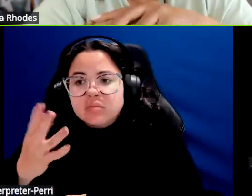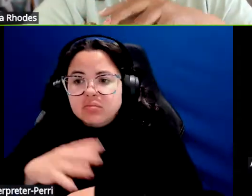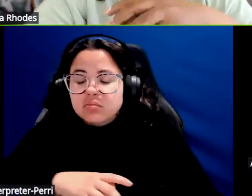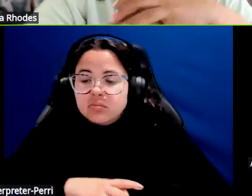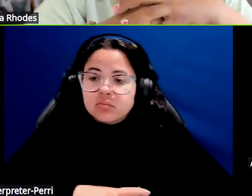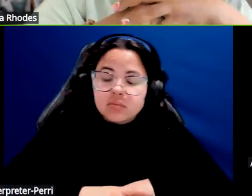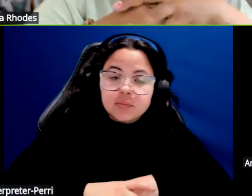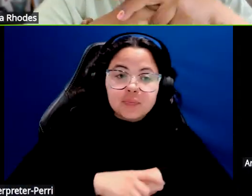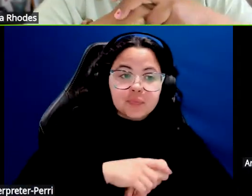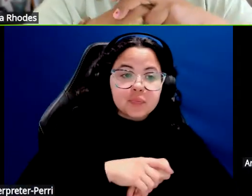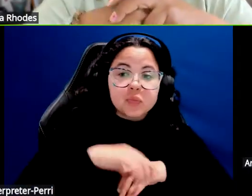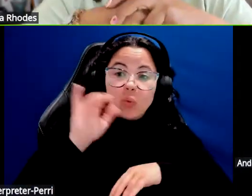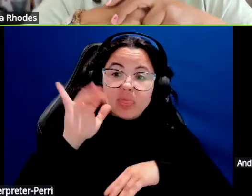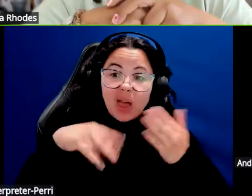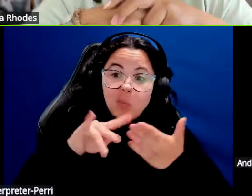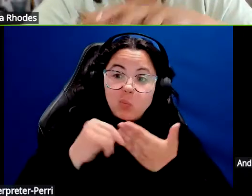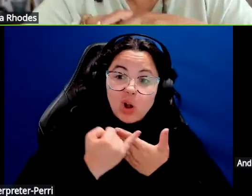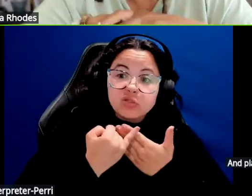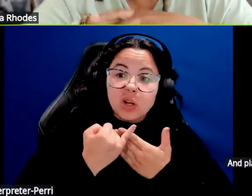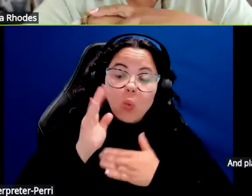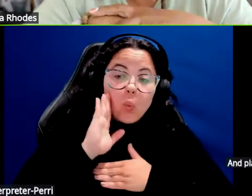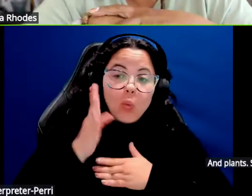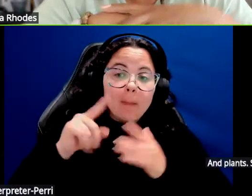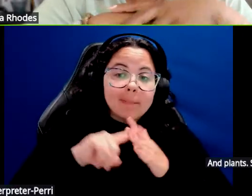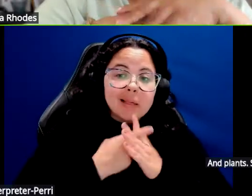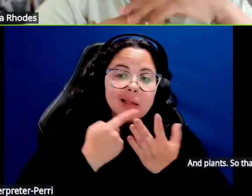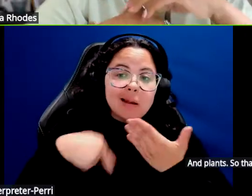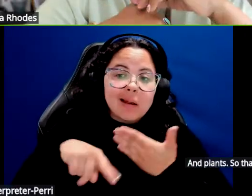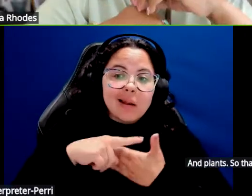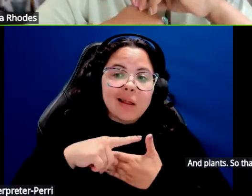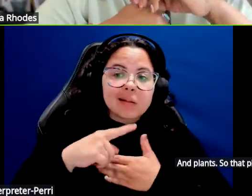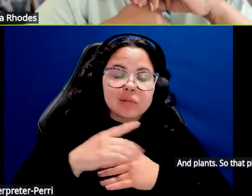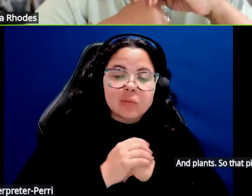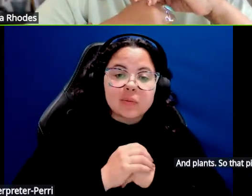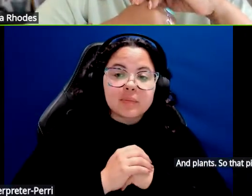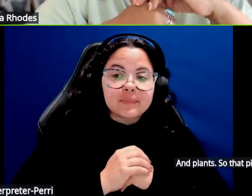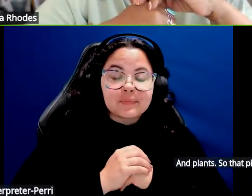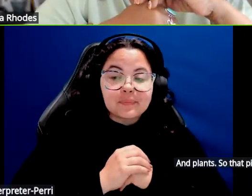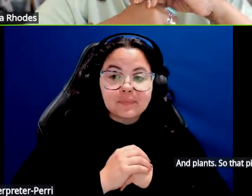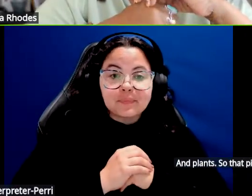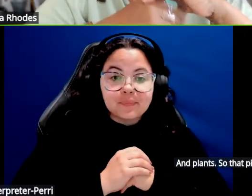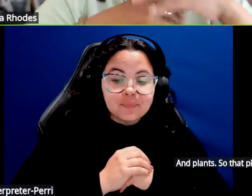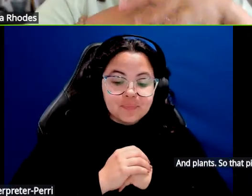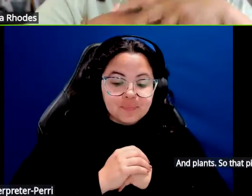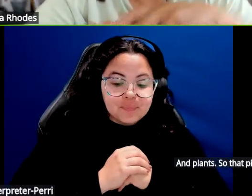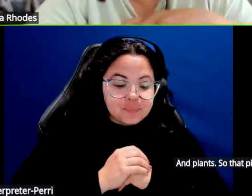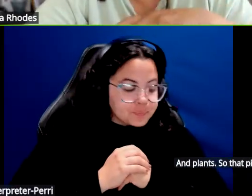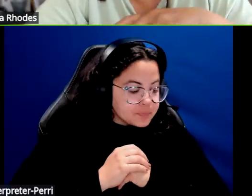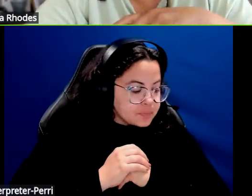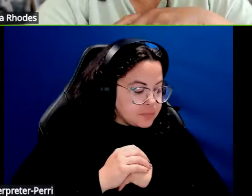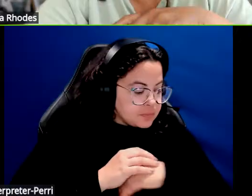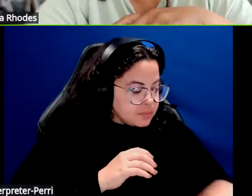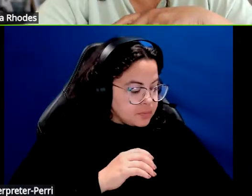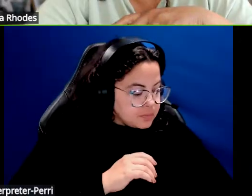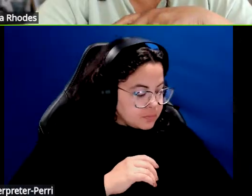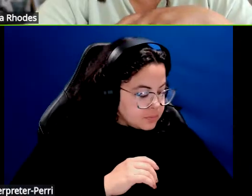So that pilot project will begin next week. They put